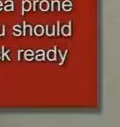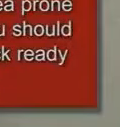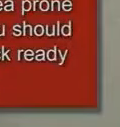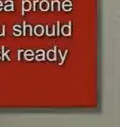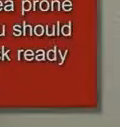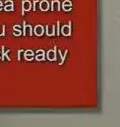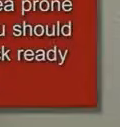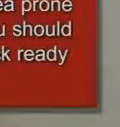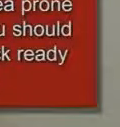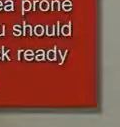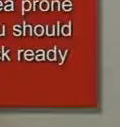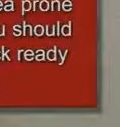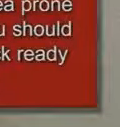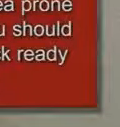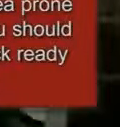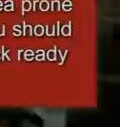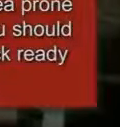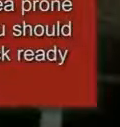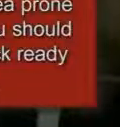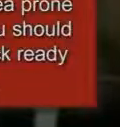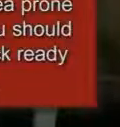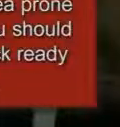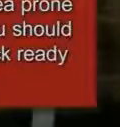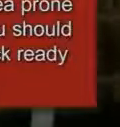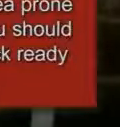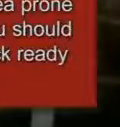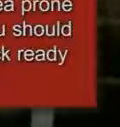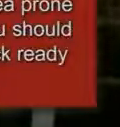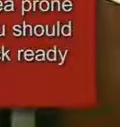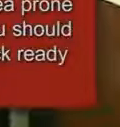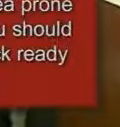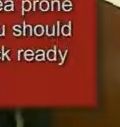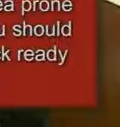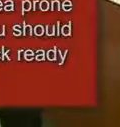you should have an emergency backpack ready to carry to a shelter.